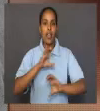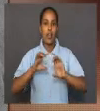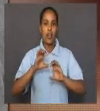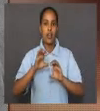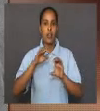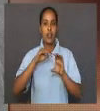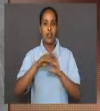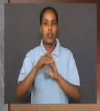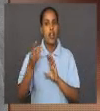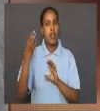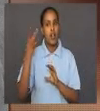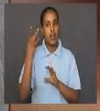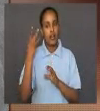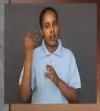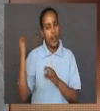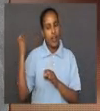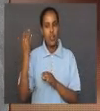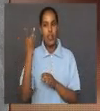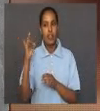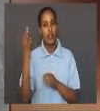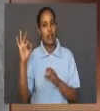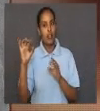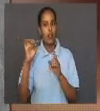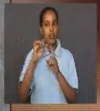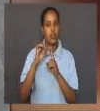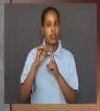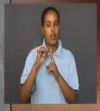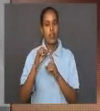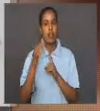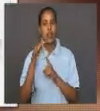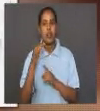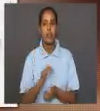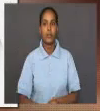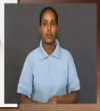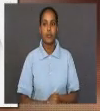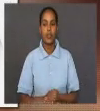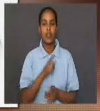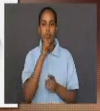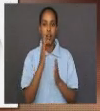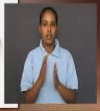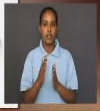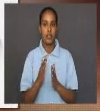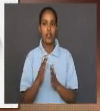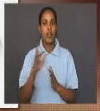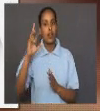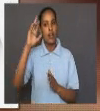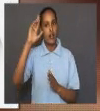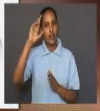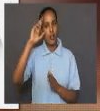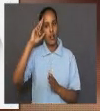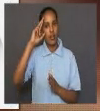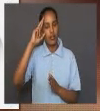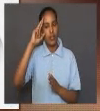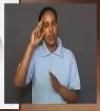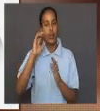in the late 1800s to early 1900s. In fact, Arrhenius helped